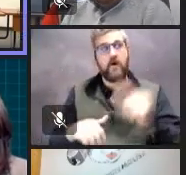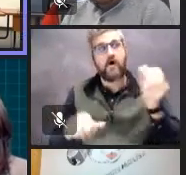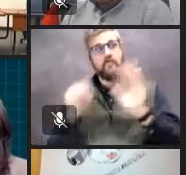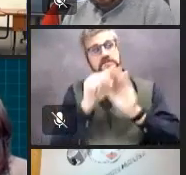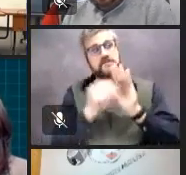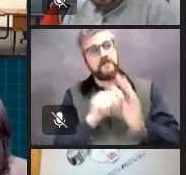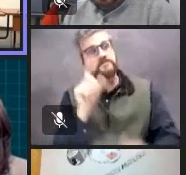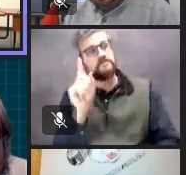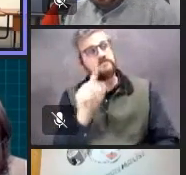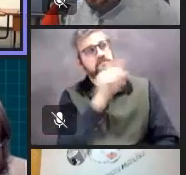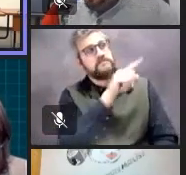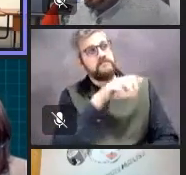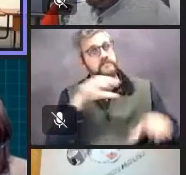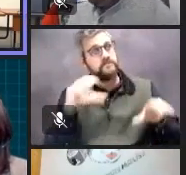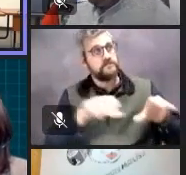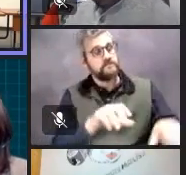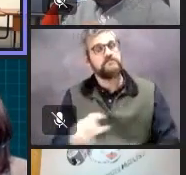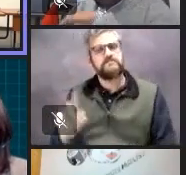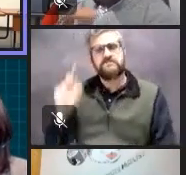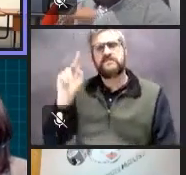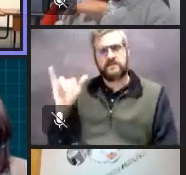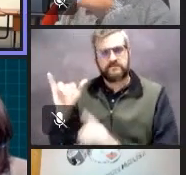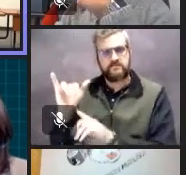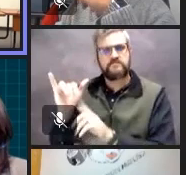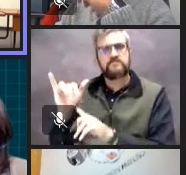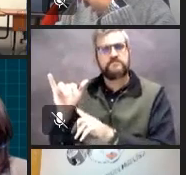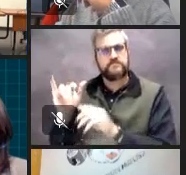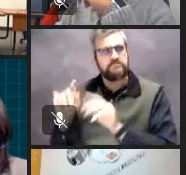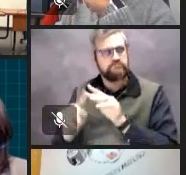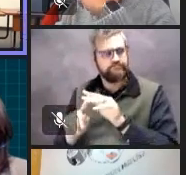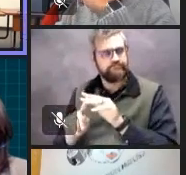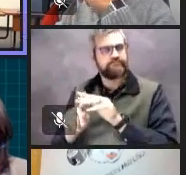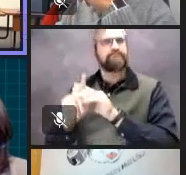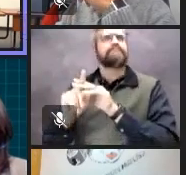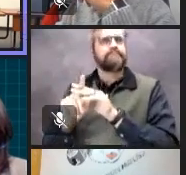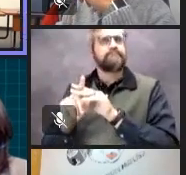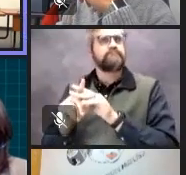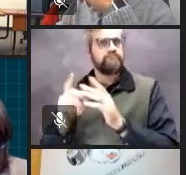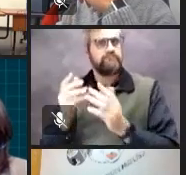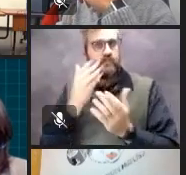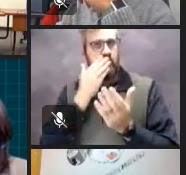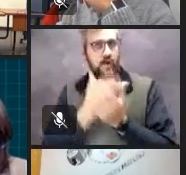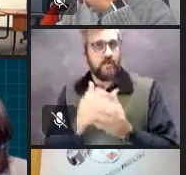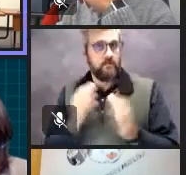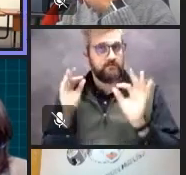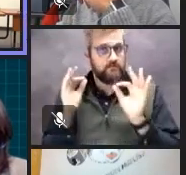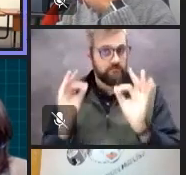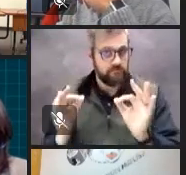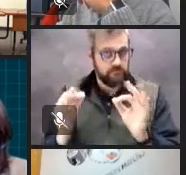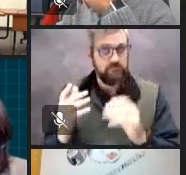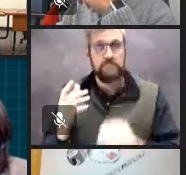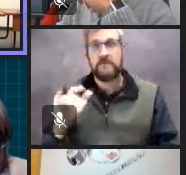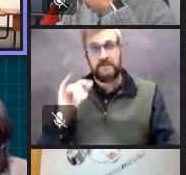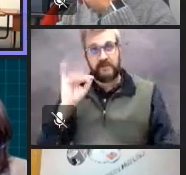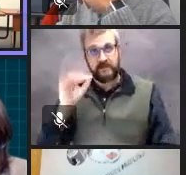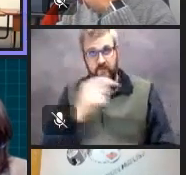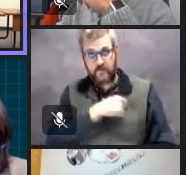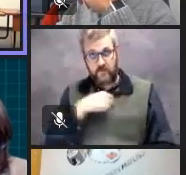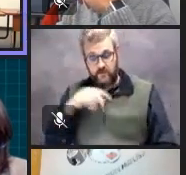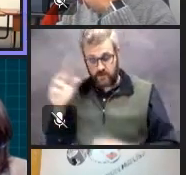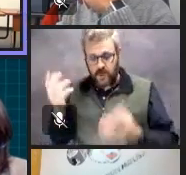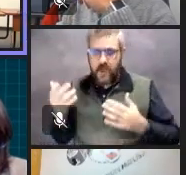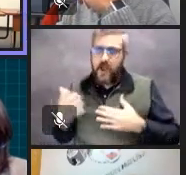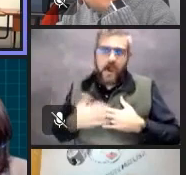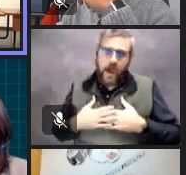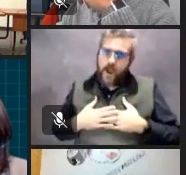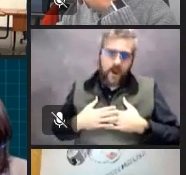done. Kentucky emerged from this fairly well. Again, if we look at, I'm not convinced